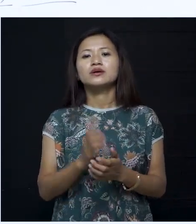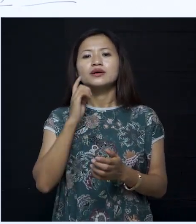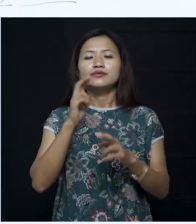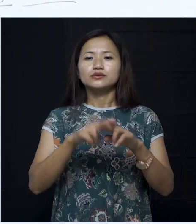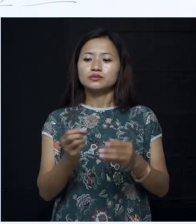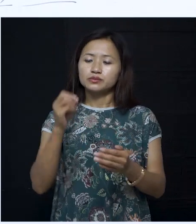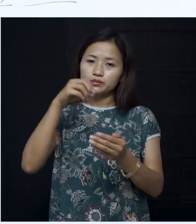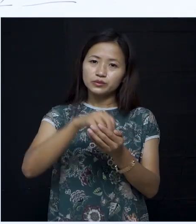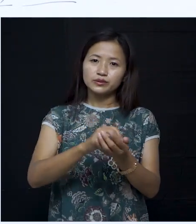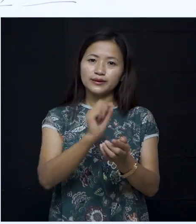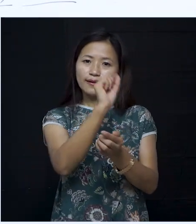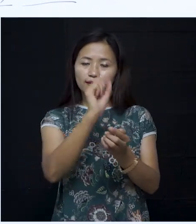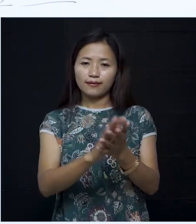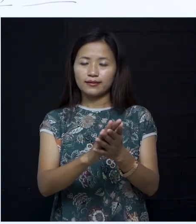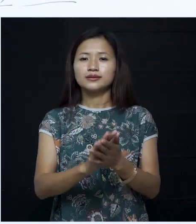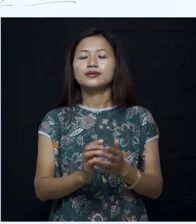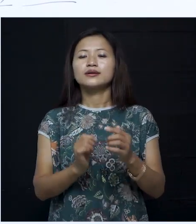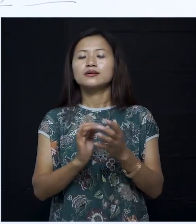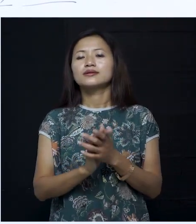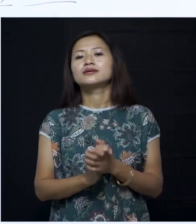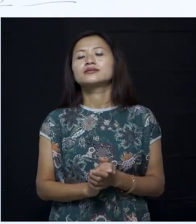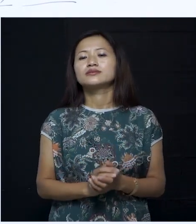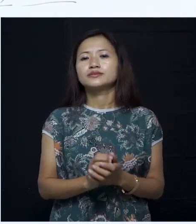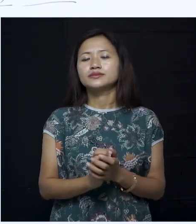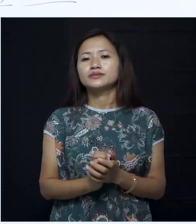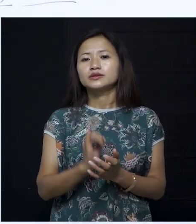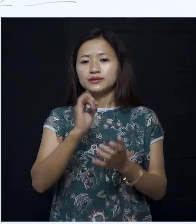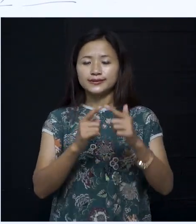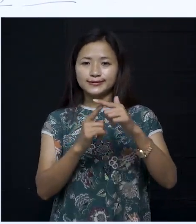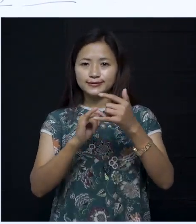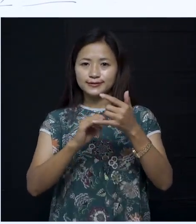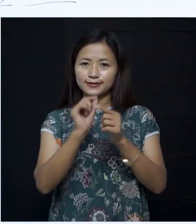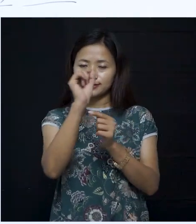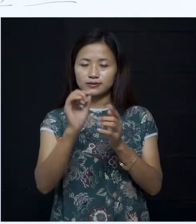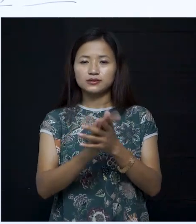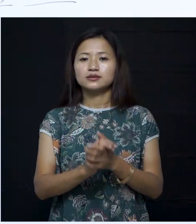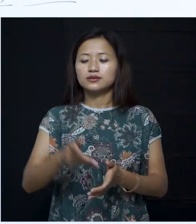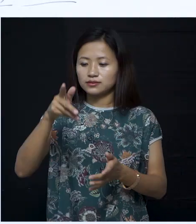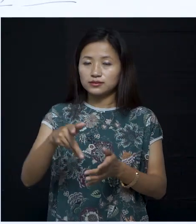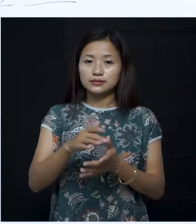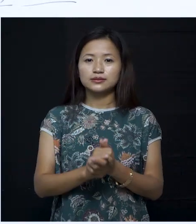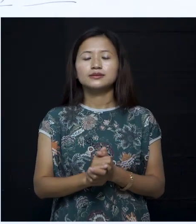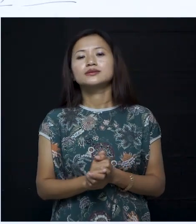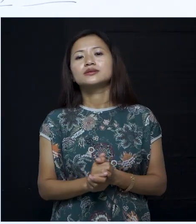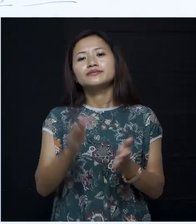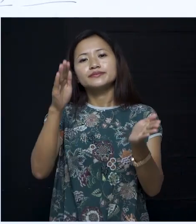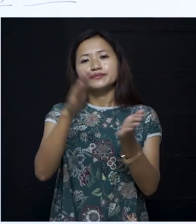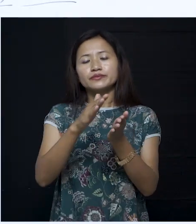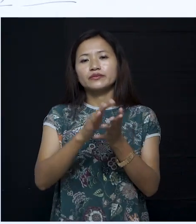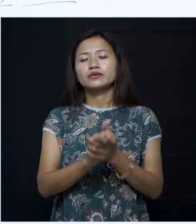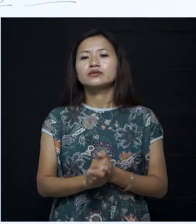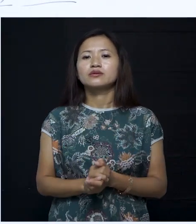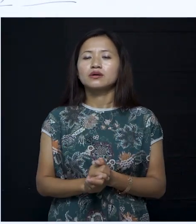put an apostrophe like this, it apostrophe s, this is the short form of it is. There is